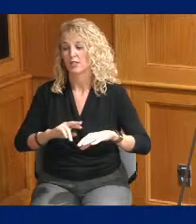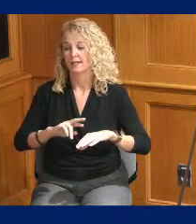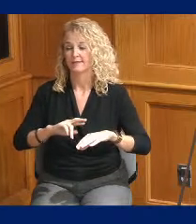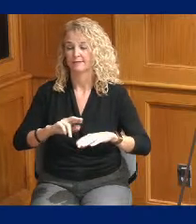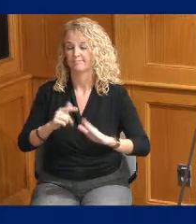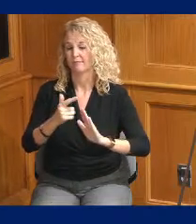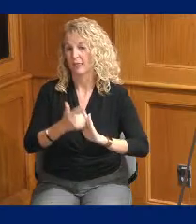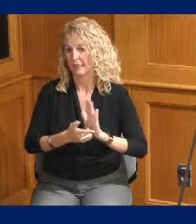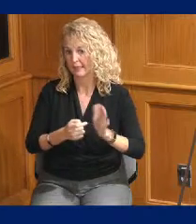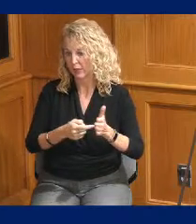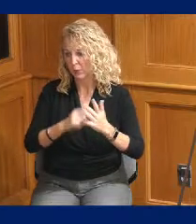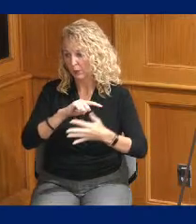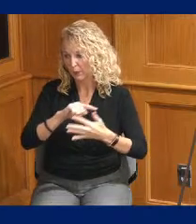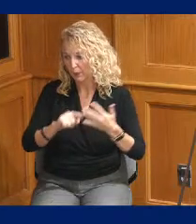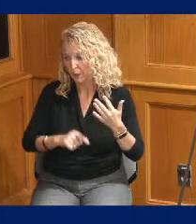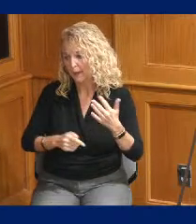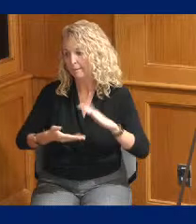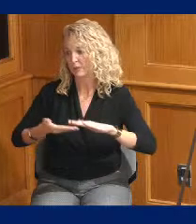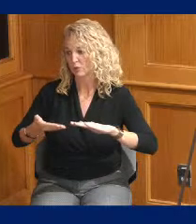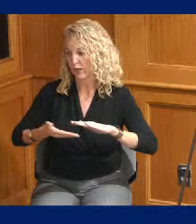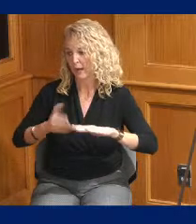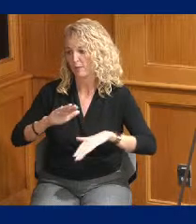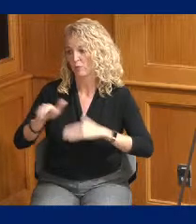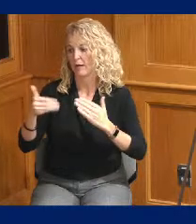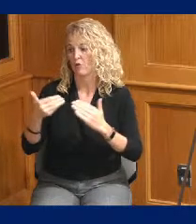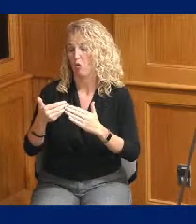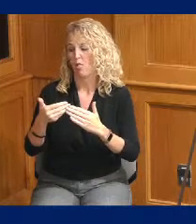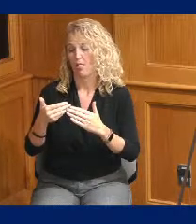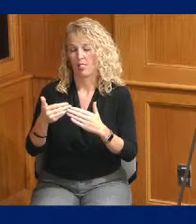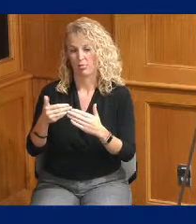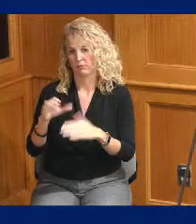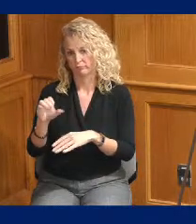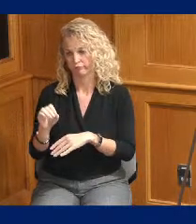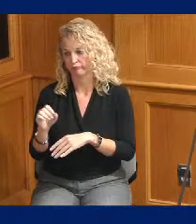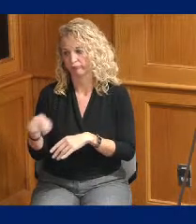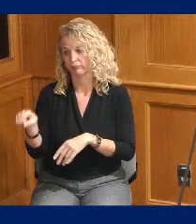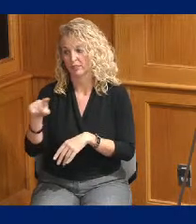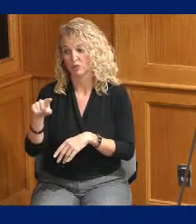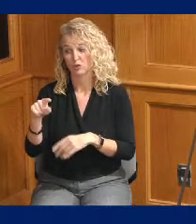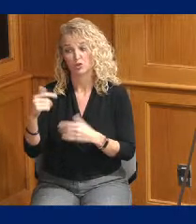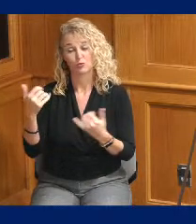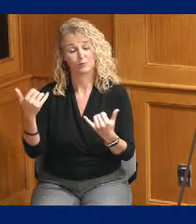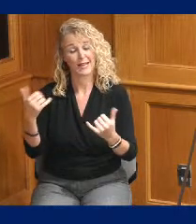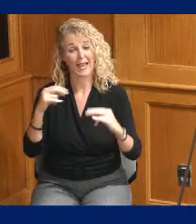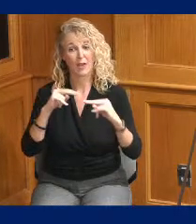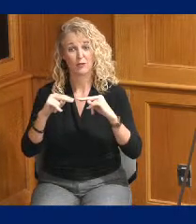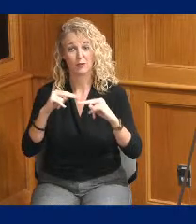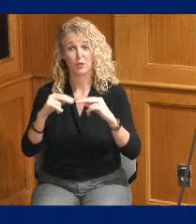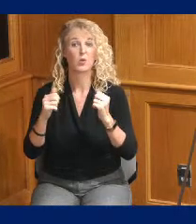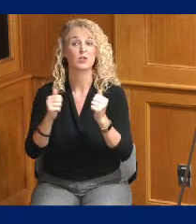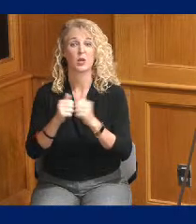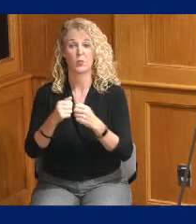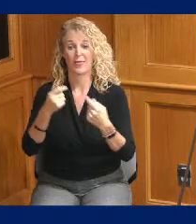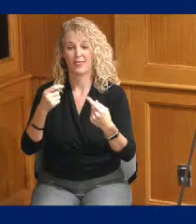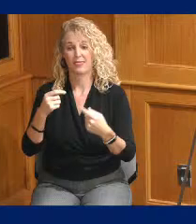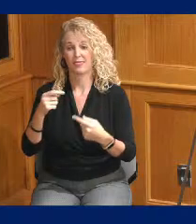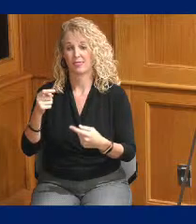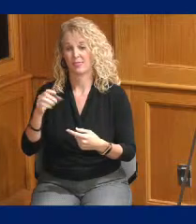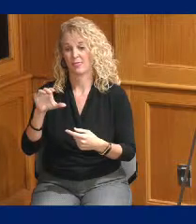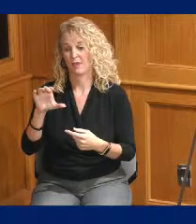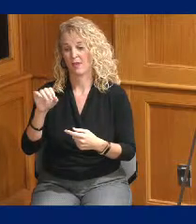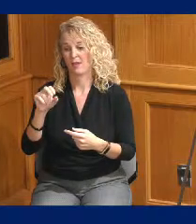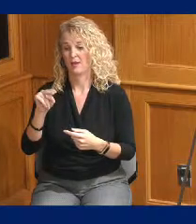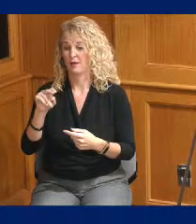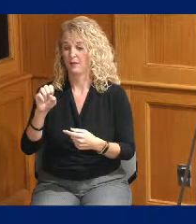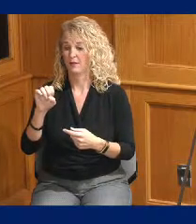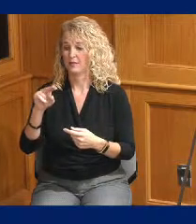requirements necessary to operate the utility. And of course, you all get the fun job of negotiating the consent decree as well, and making sure